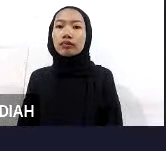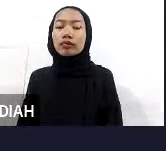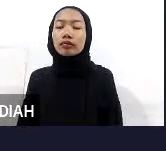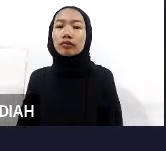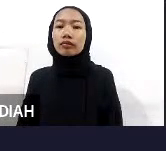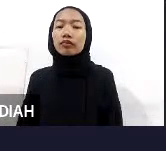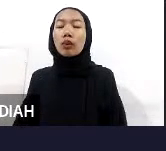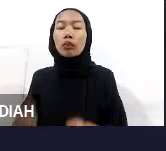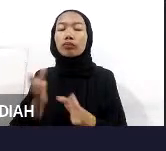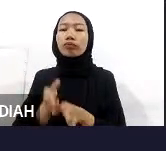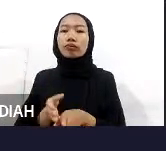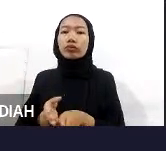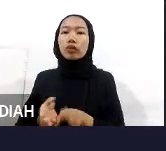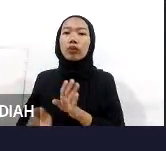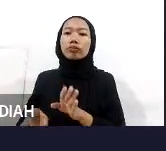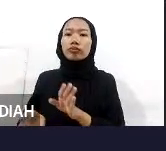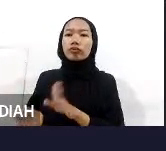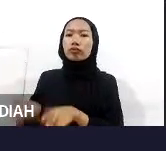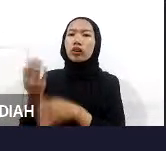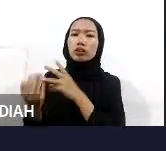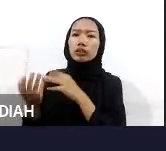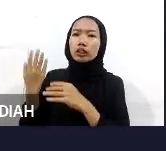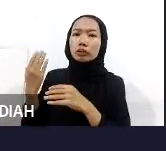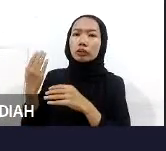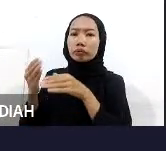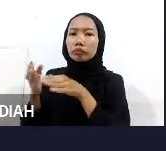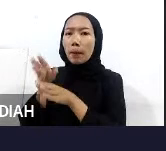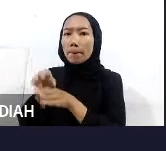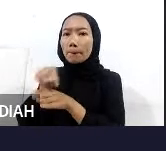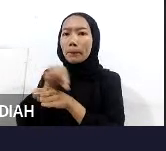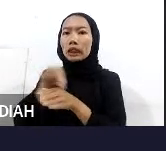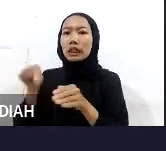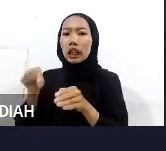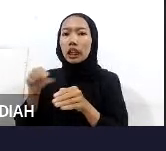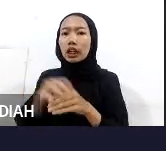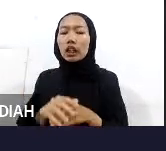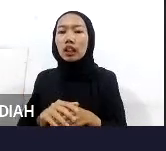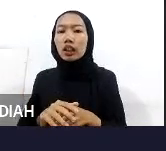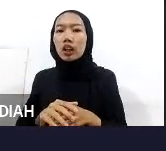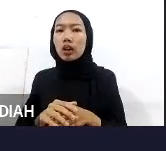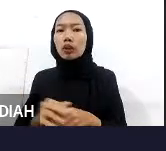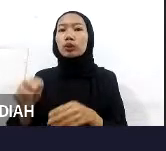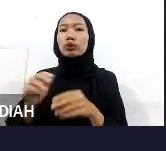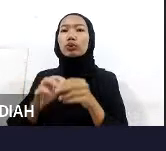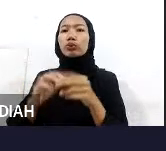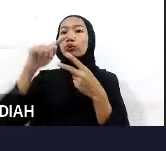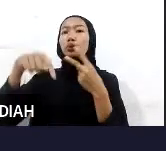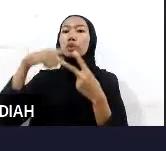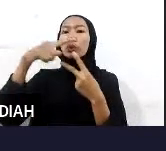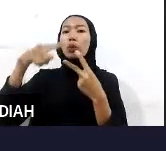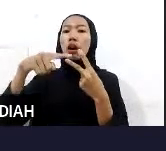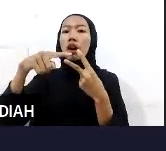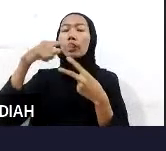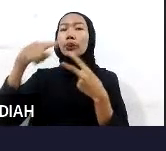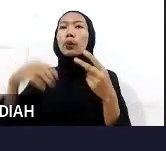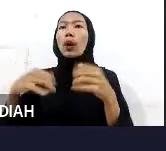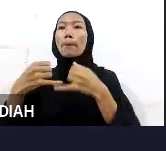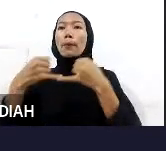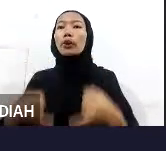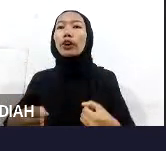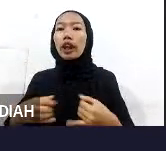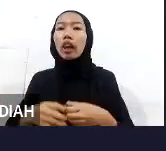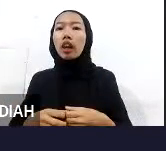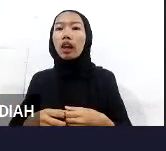models of disabilities. Now, I'm going to start with talking about the medical